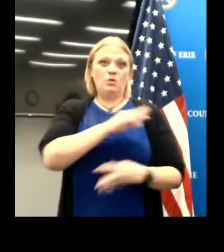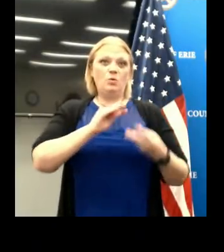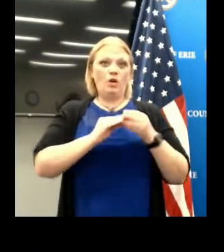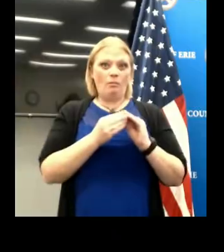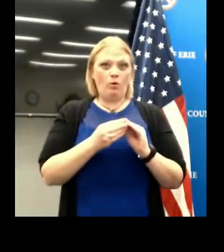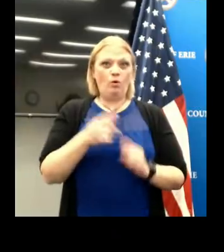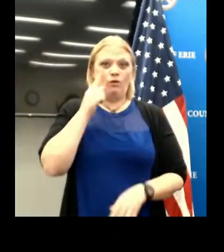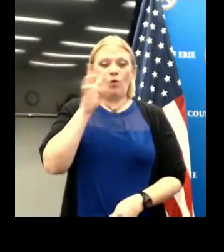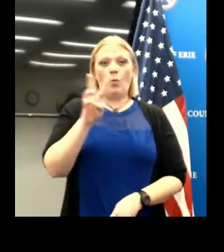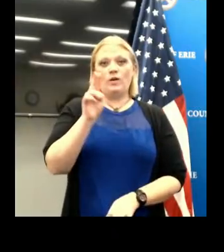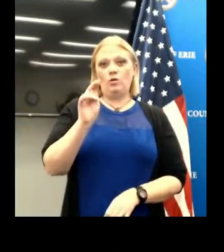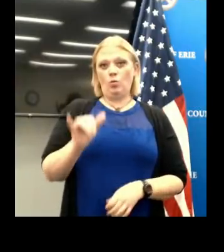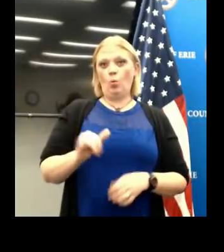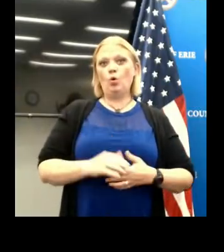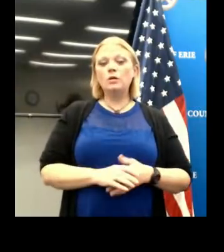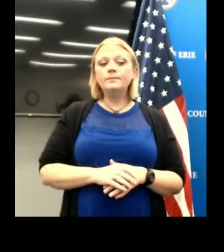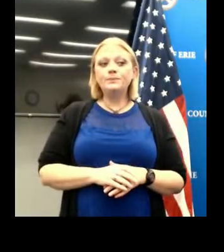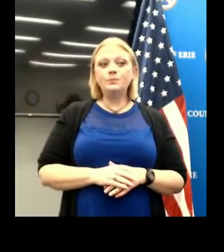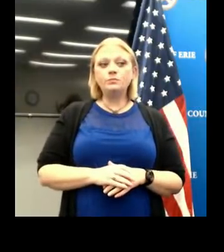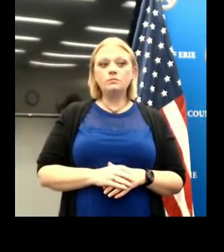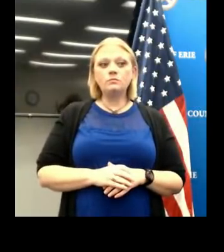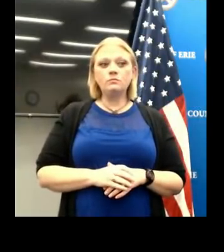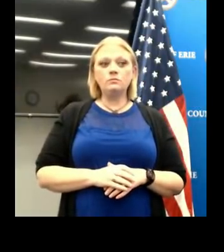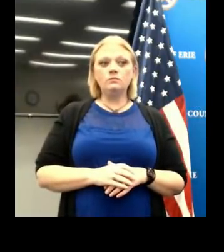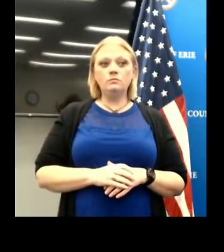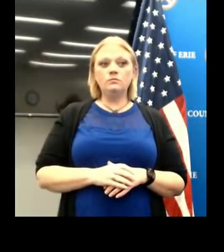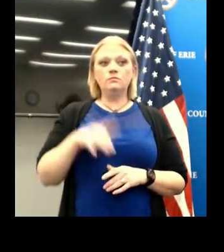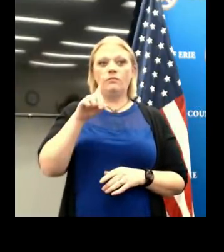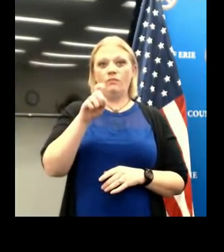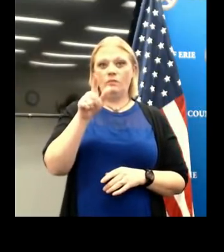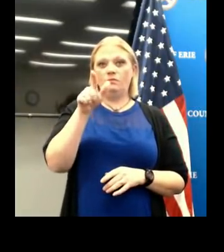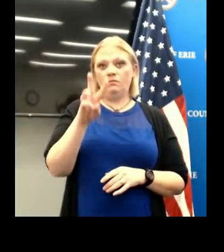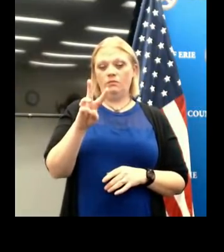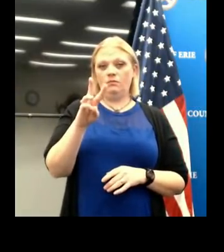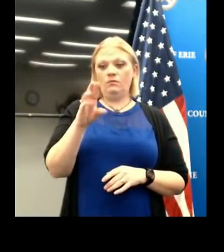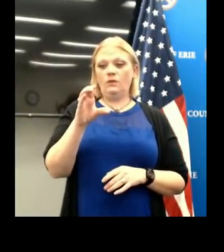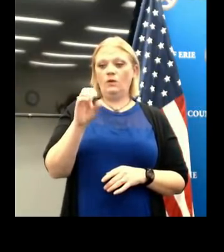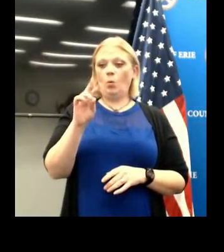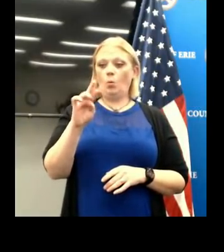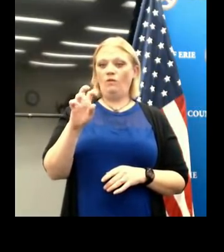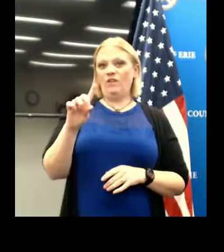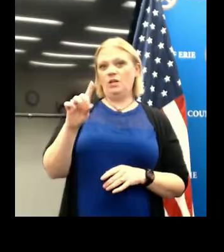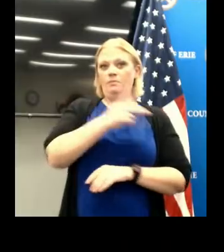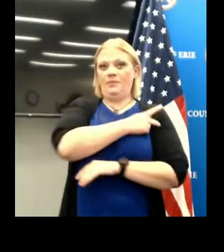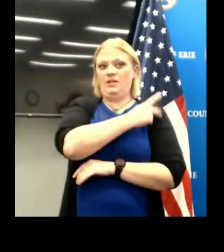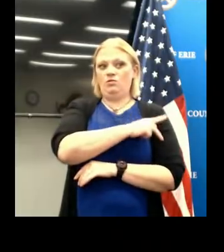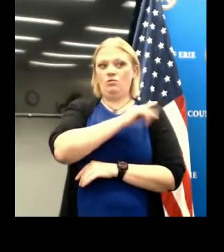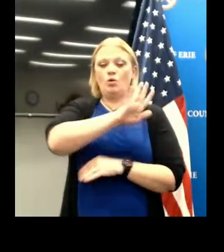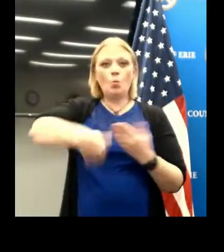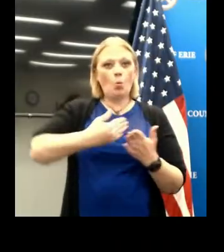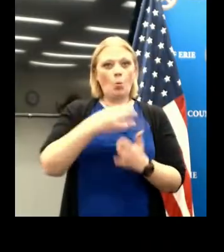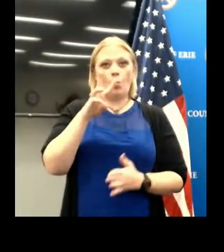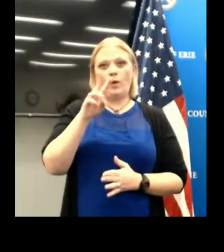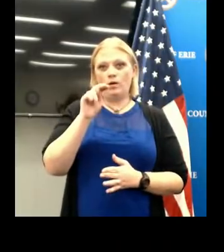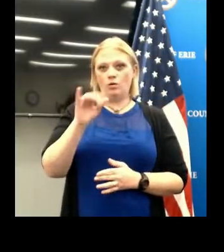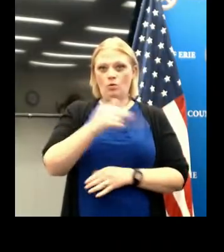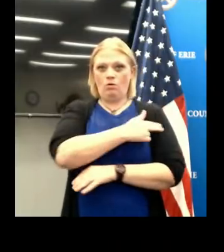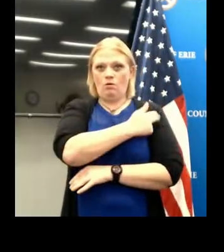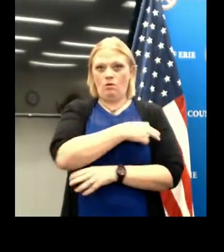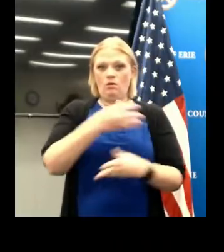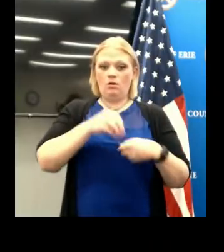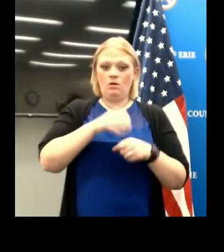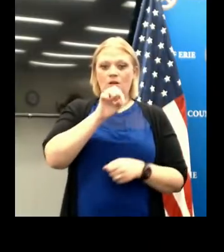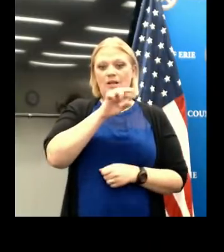for Western New York and 126 COVID patients in all Western New York hospitals, which includes